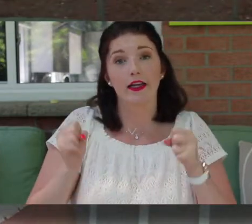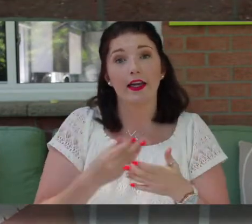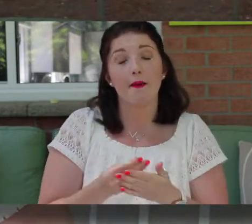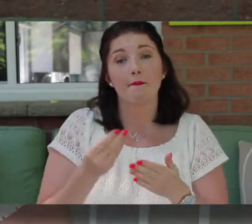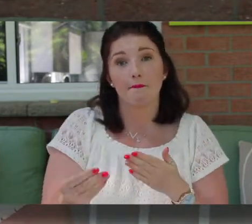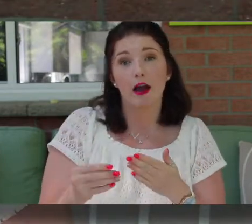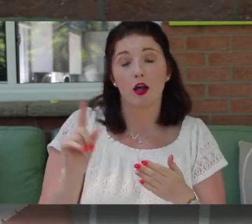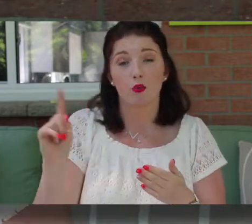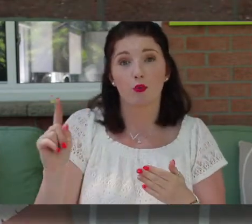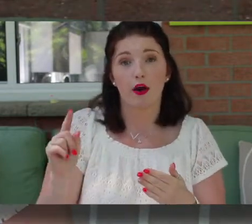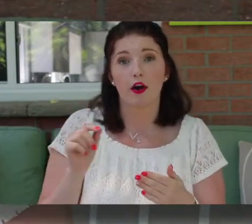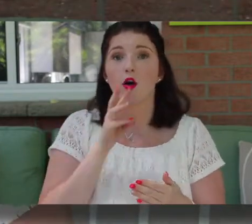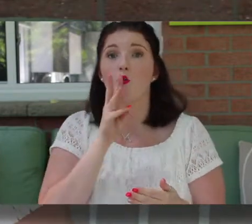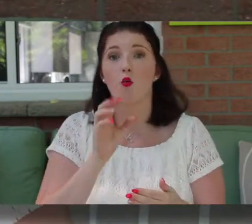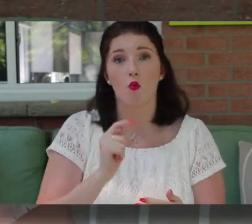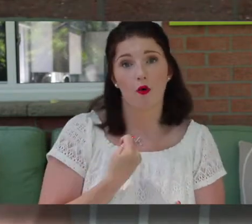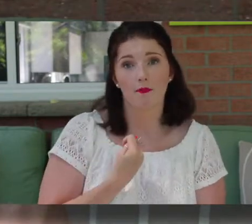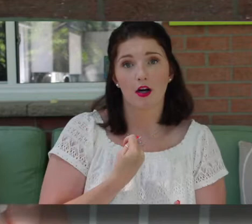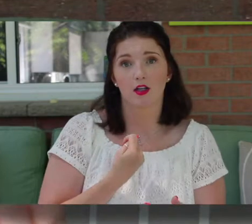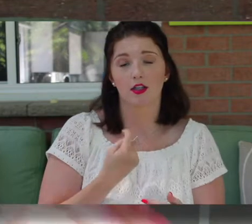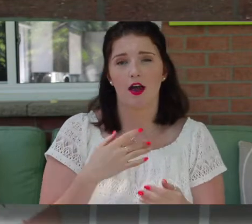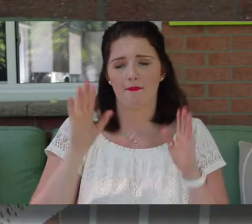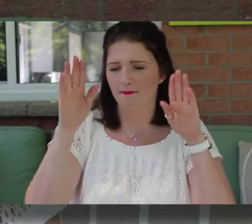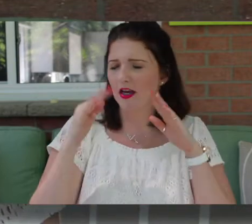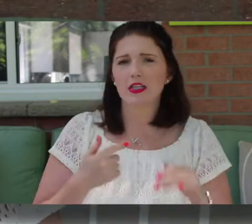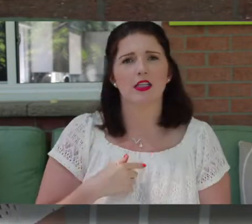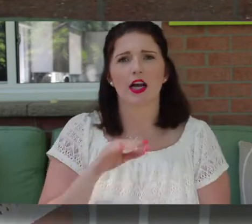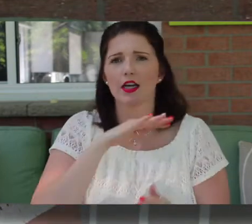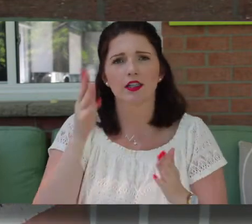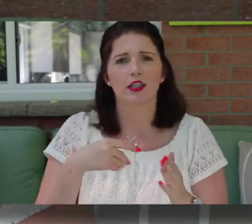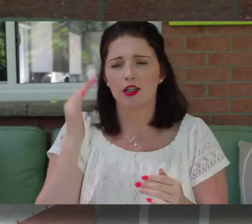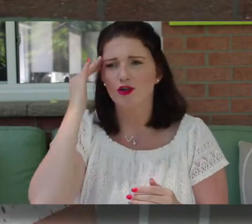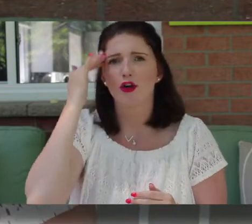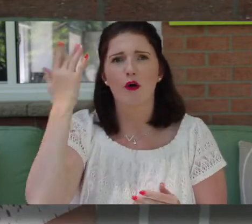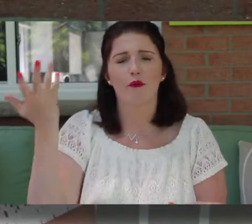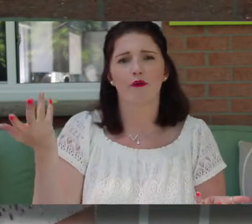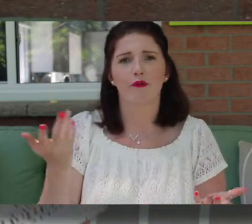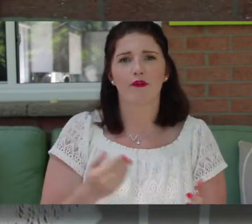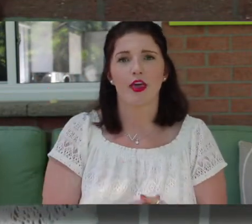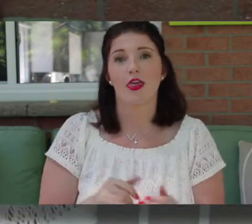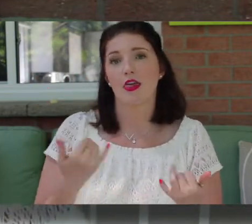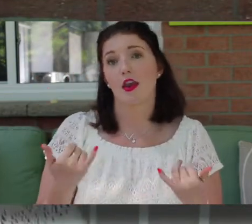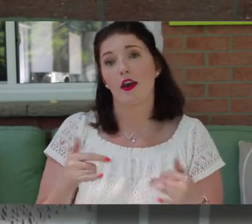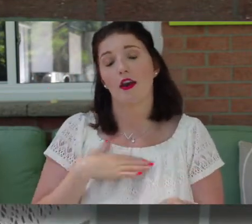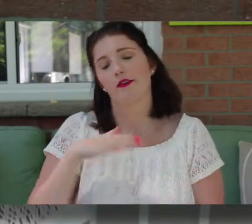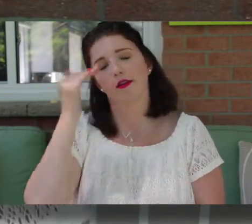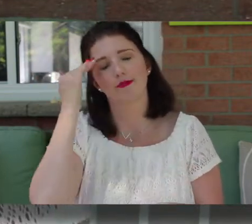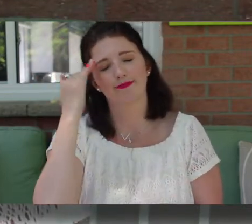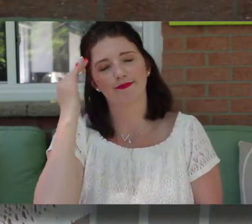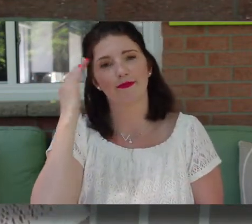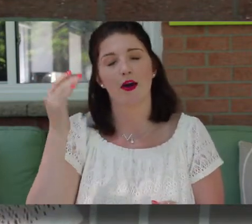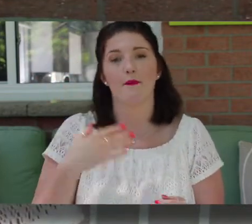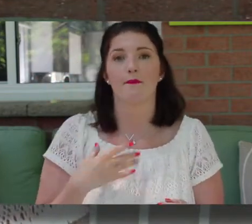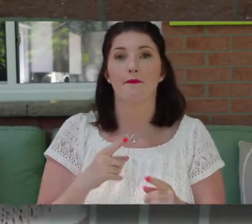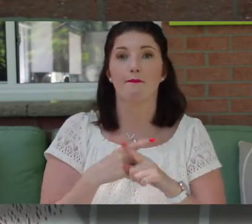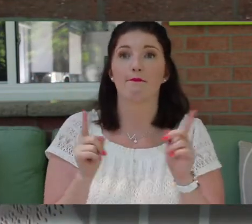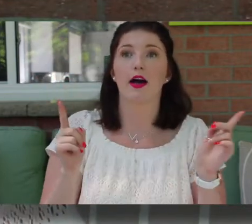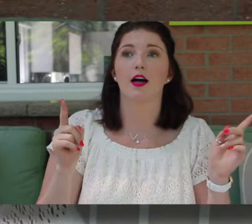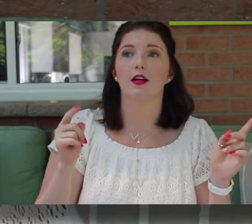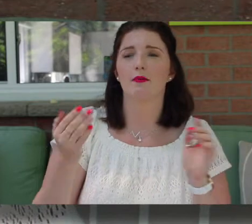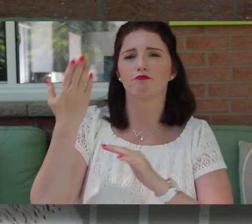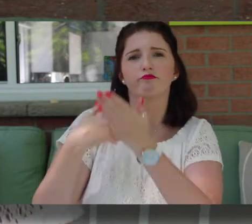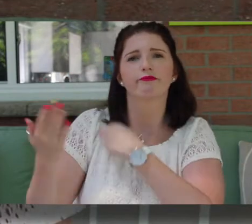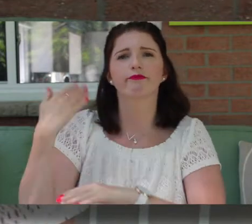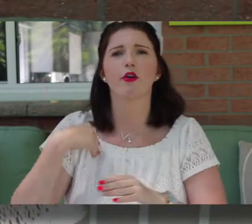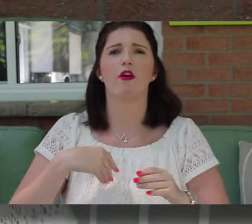Canada, and I was just looking around in the beauty section and I saw them and I was like, oh my god, like I've never wanted to kind of order online just because I don't really want to pay the